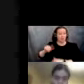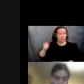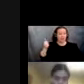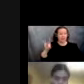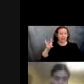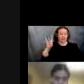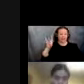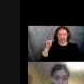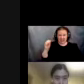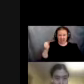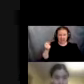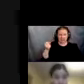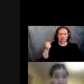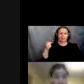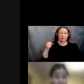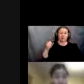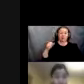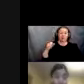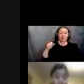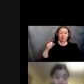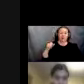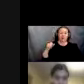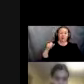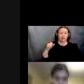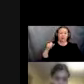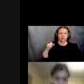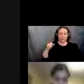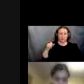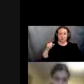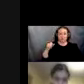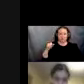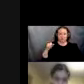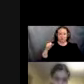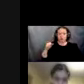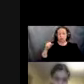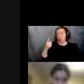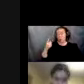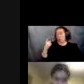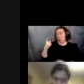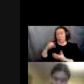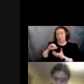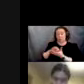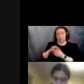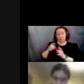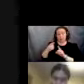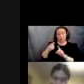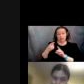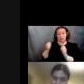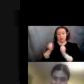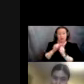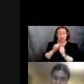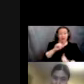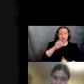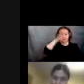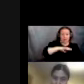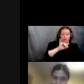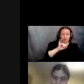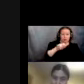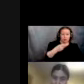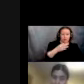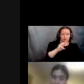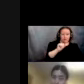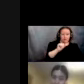So one of those marriages was between Joseph Matsugoro and Maria